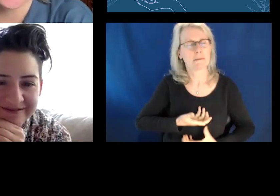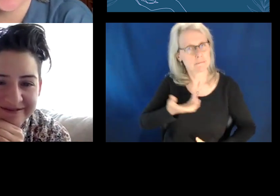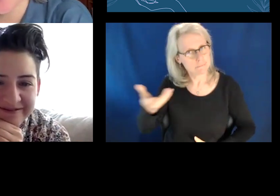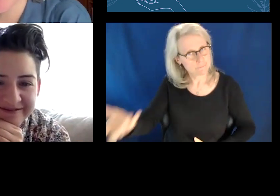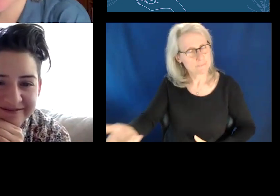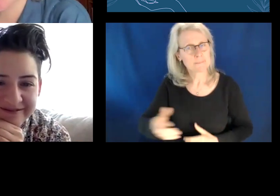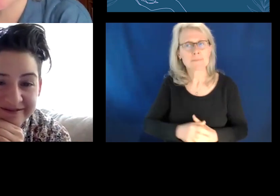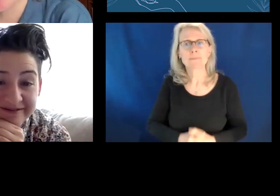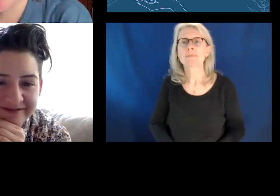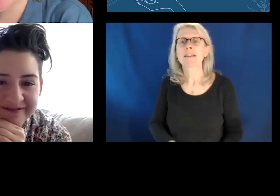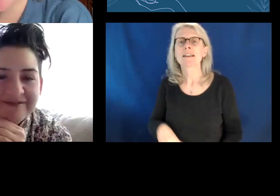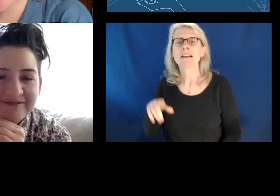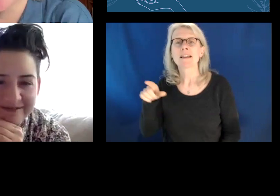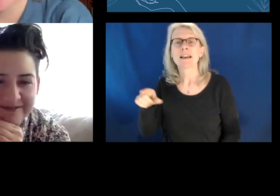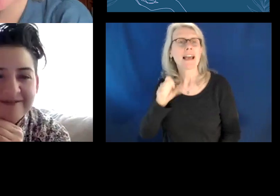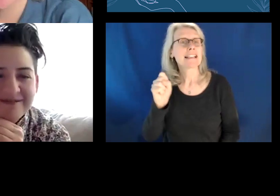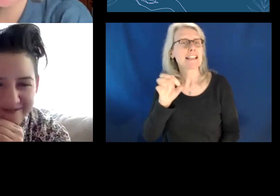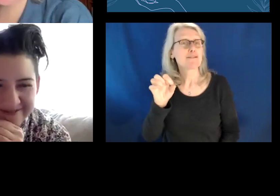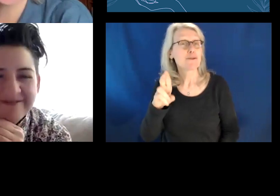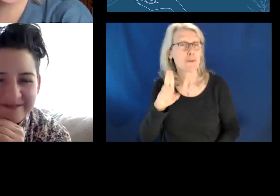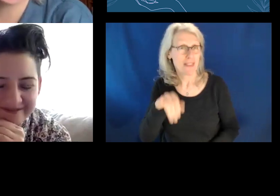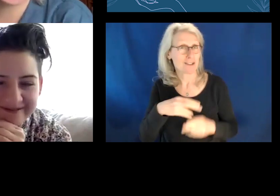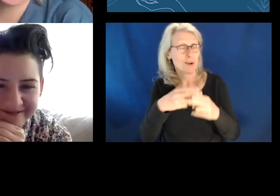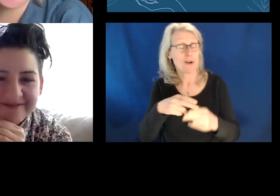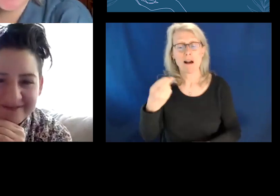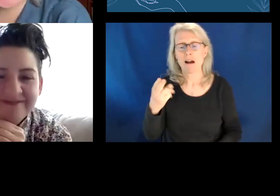SFU, we call that hunkering. Yes,